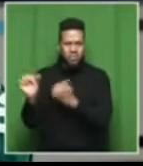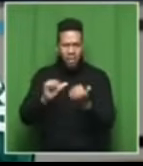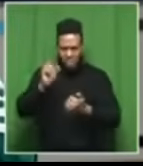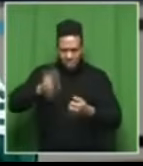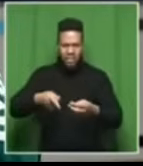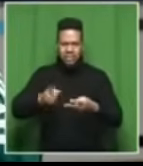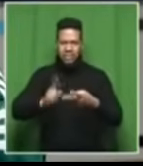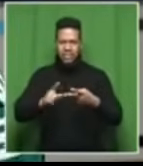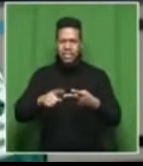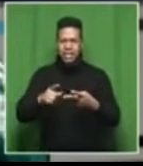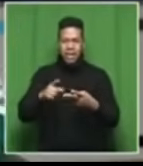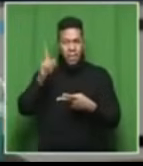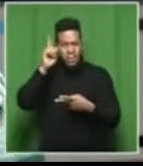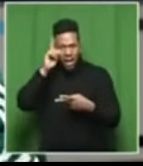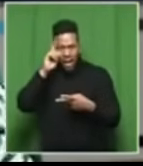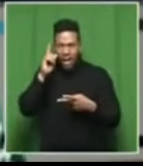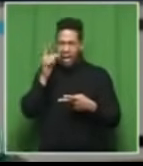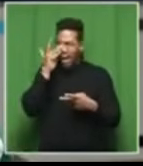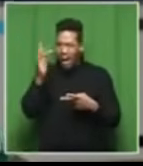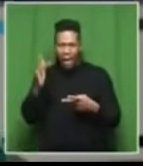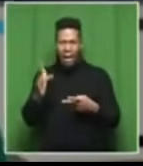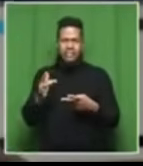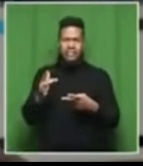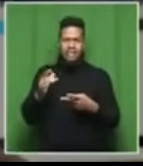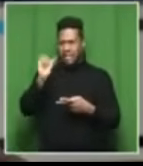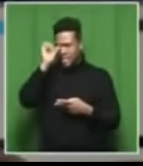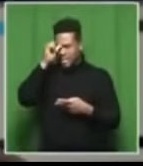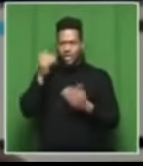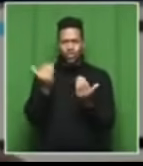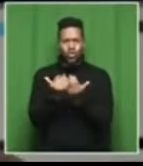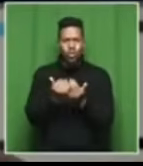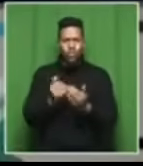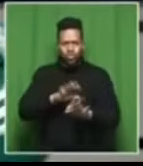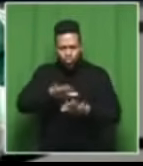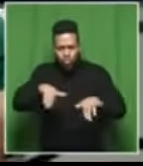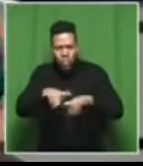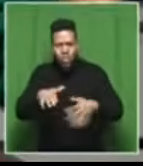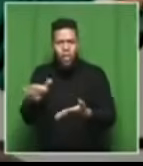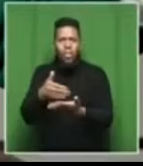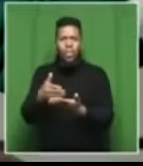and colored and Indian schools don't have swimming pools. That's why our kids drown